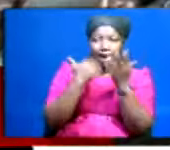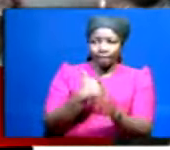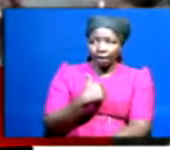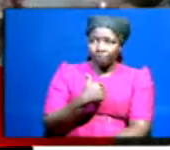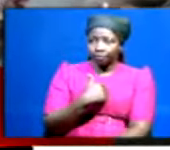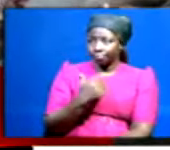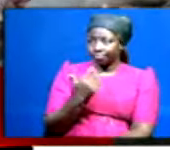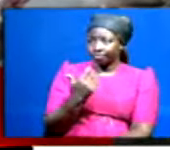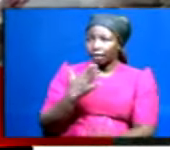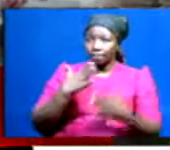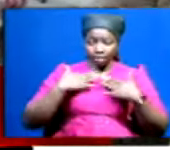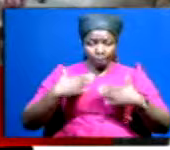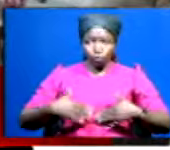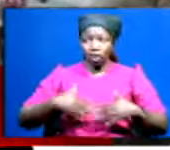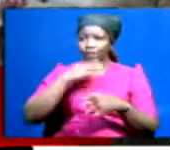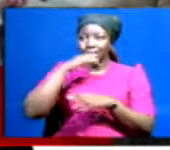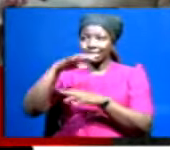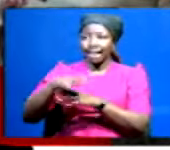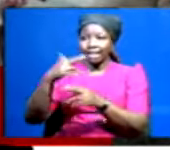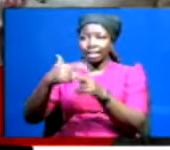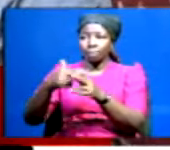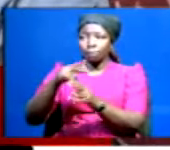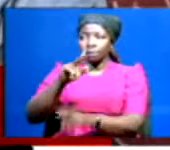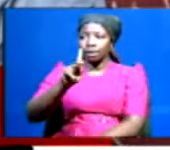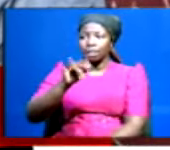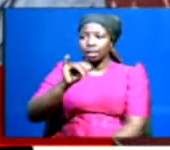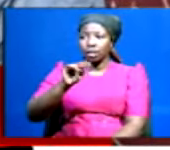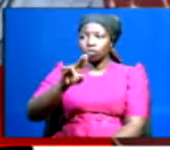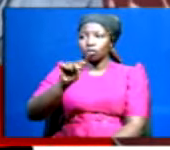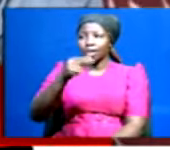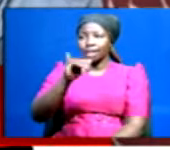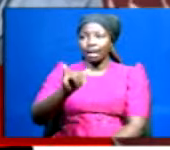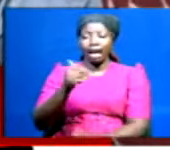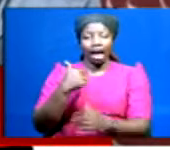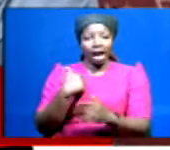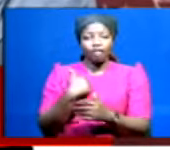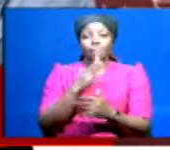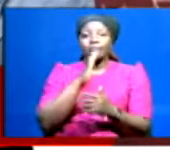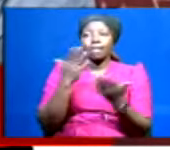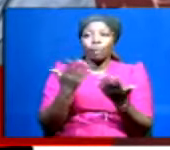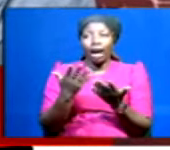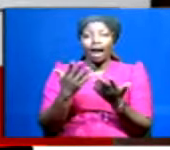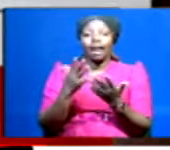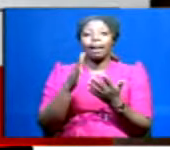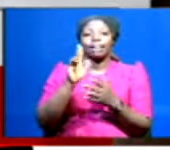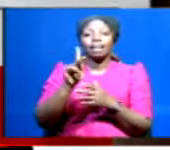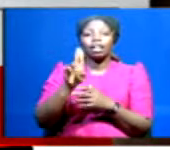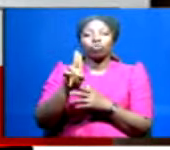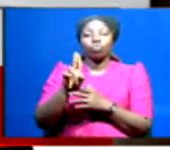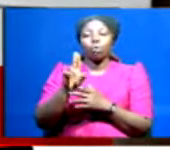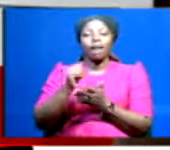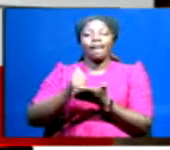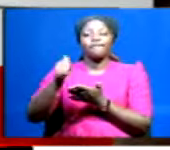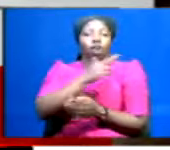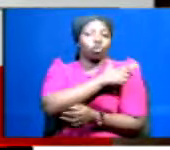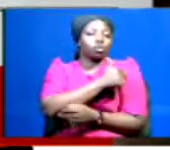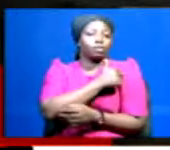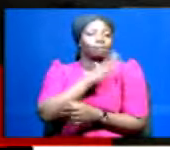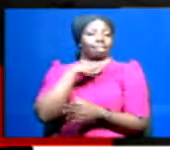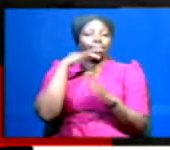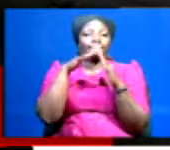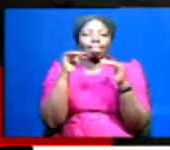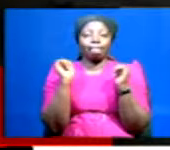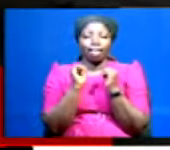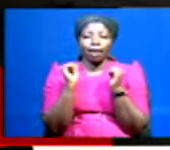The body of son Liston Kinuthia has been lying at the Kenyatta University Referral Hospital mortuary for a month now over a huge hospital